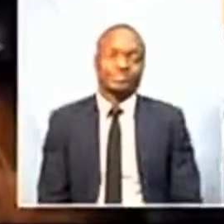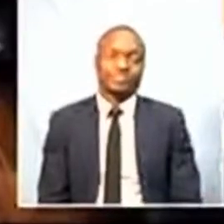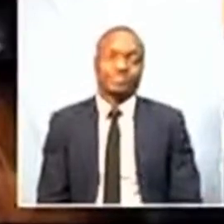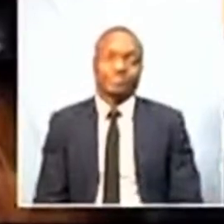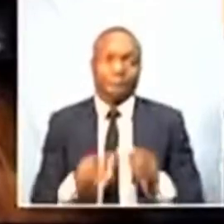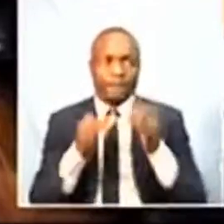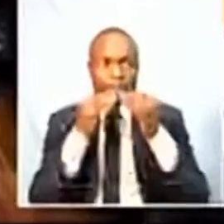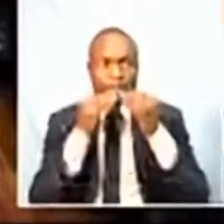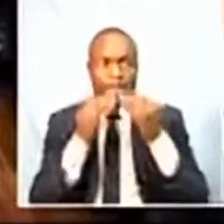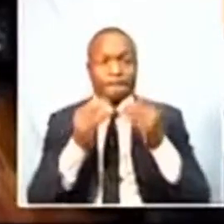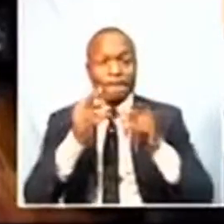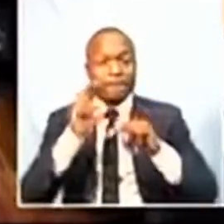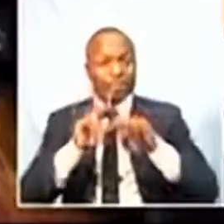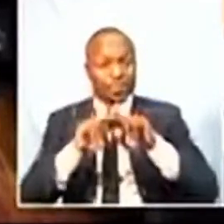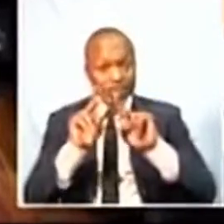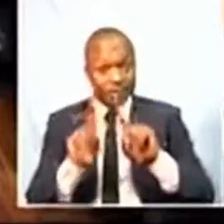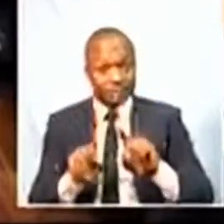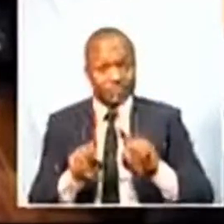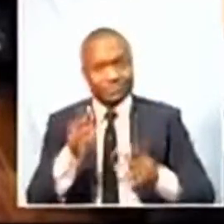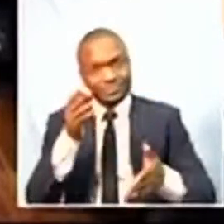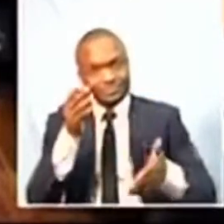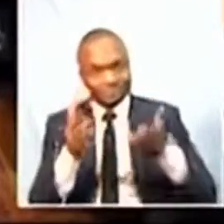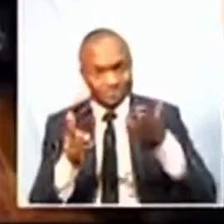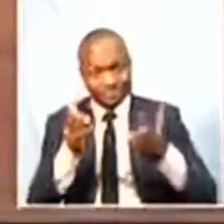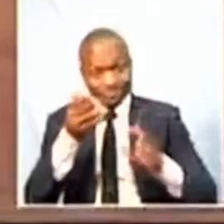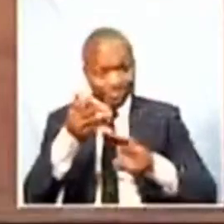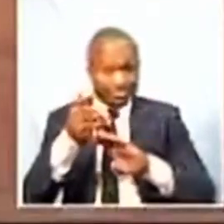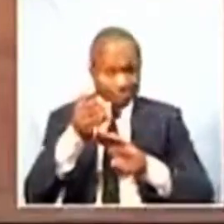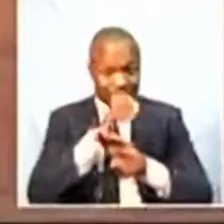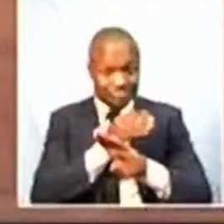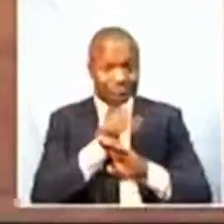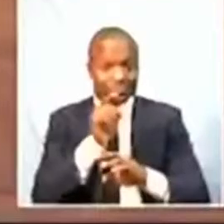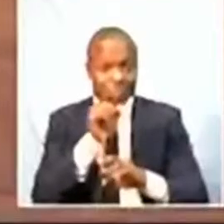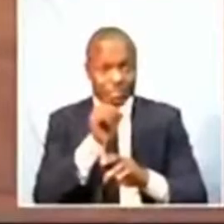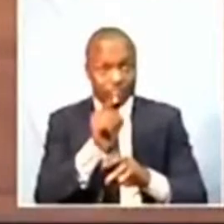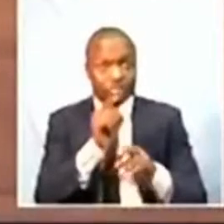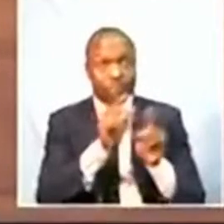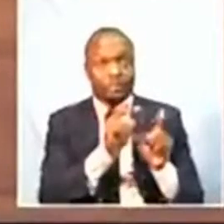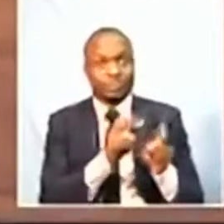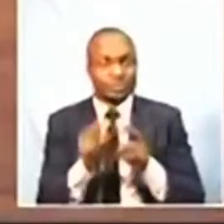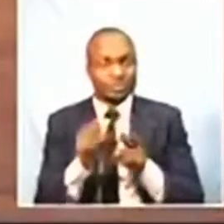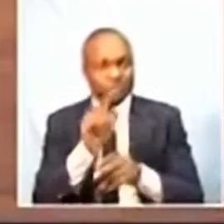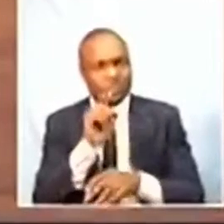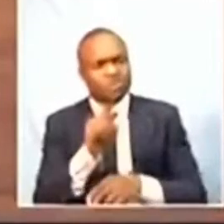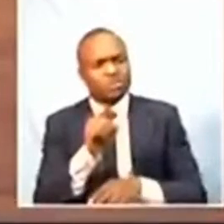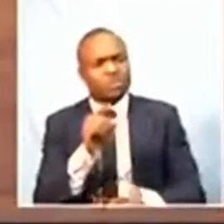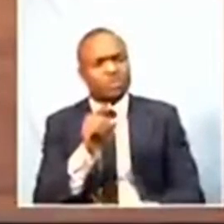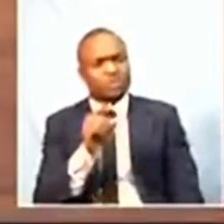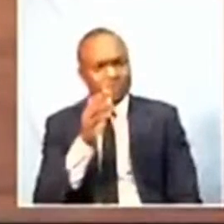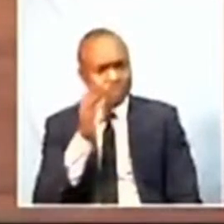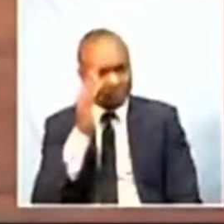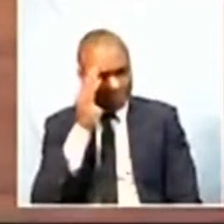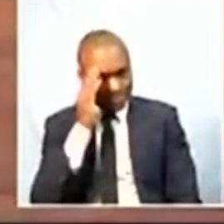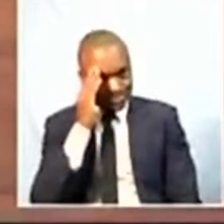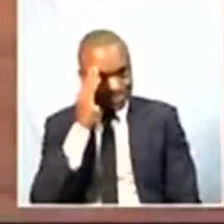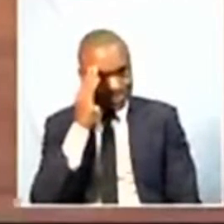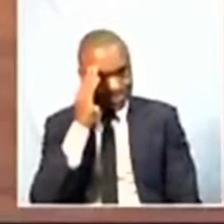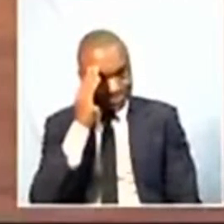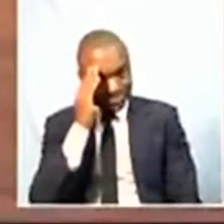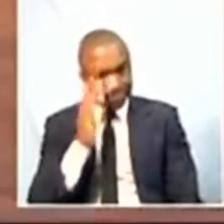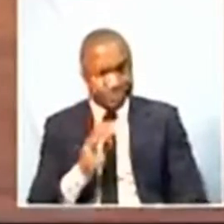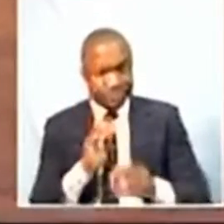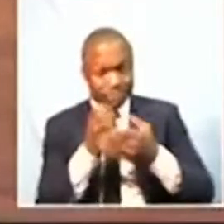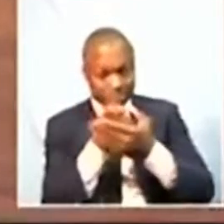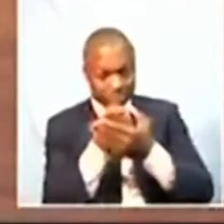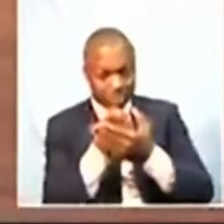Thank you so much, Chair. Maybe before you respond, do you realize that the